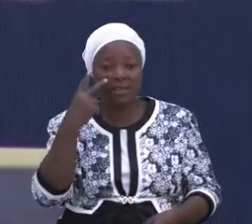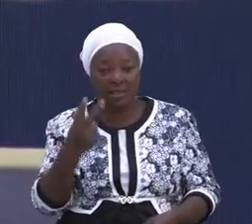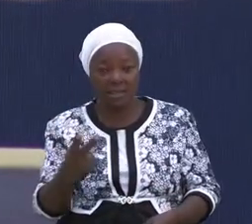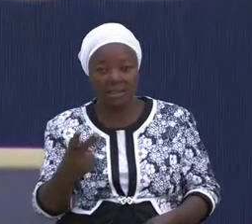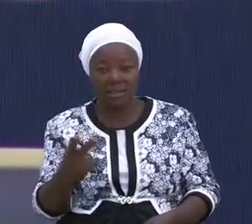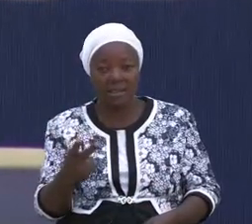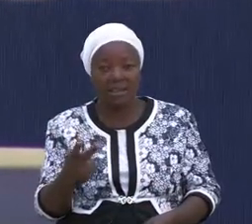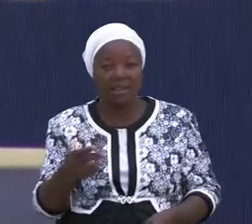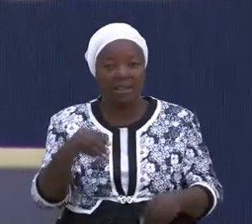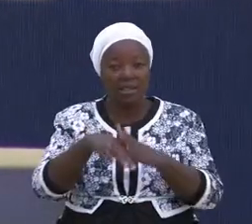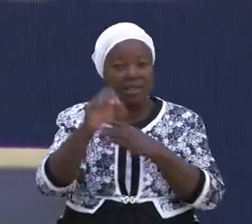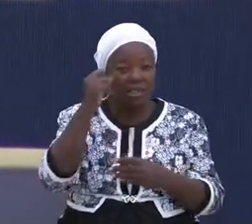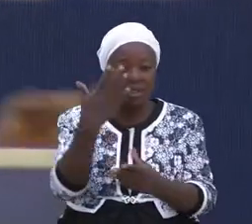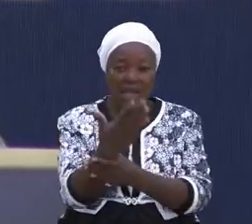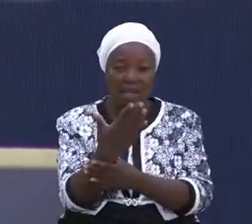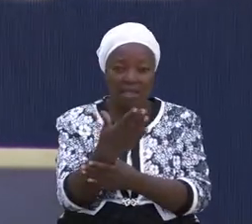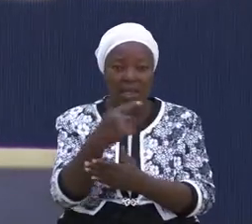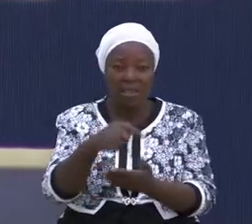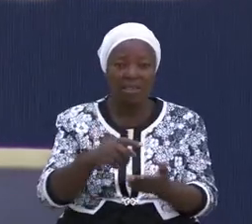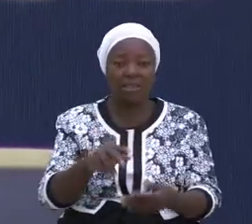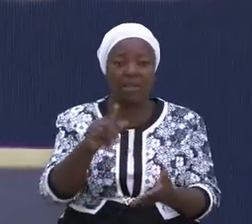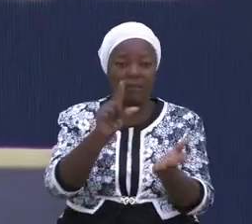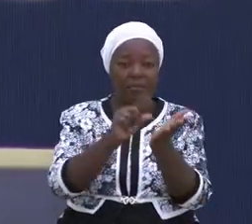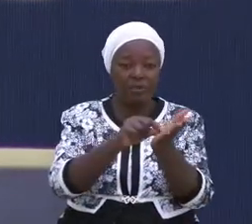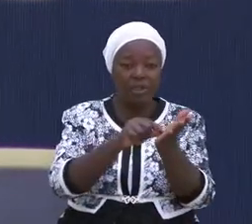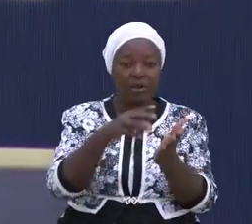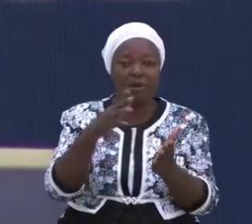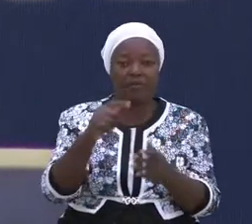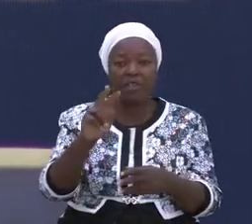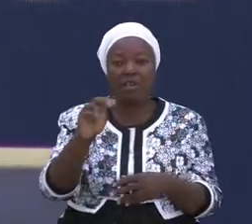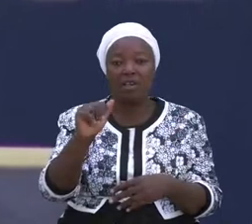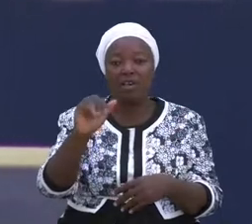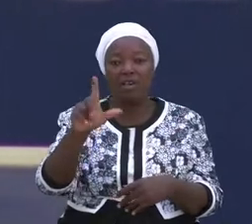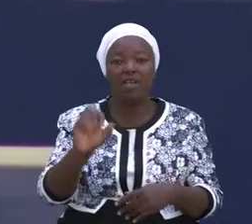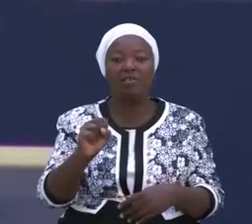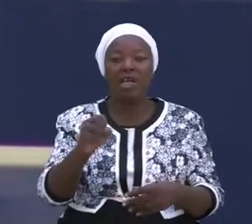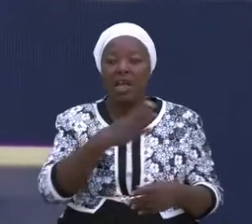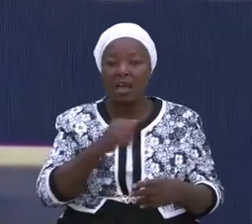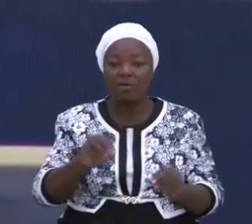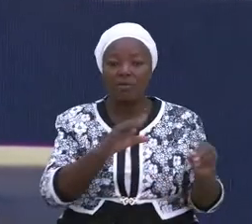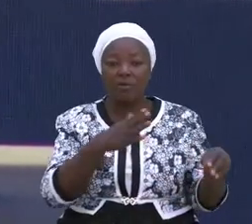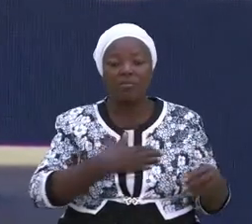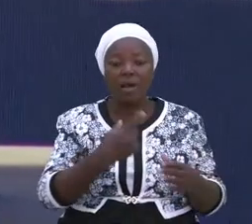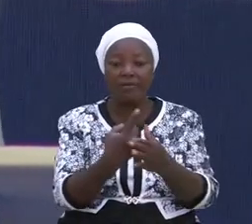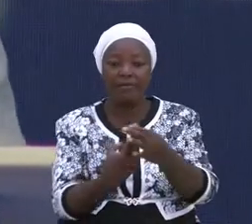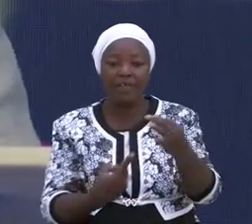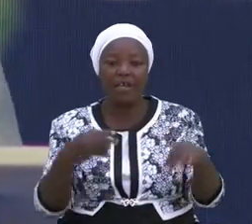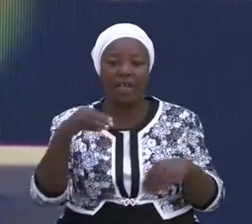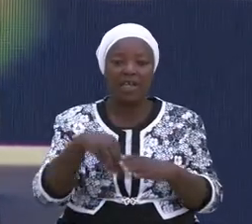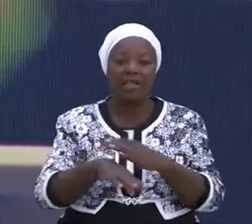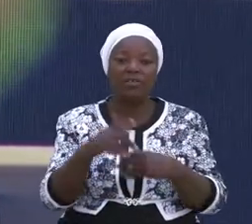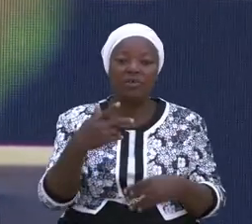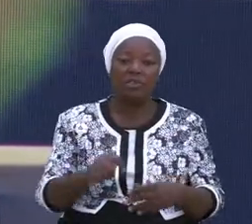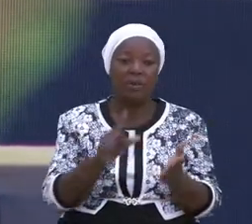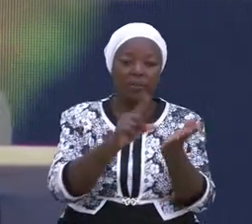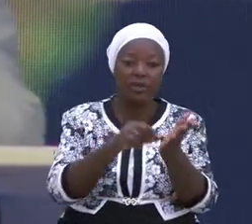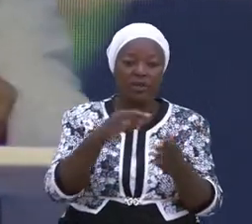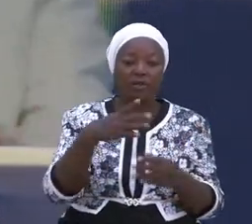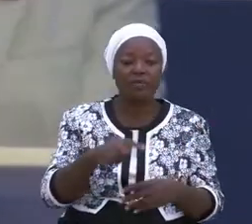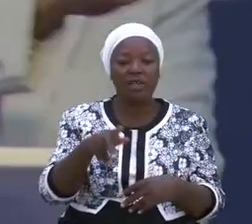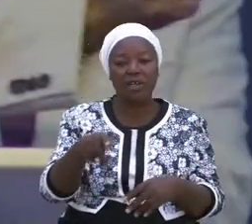hands the print of the nails, and put my finger into the print of the nails,